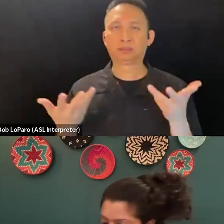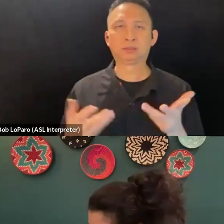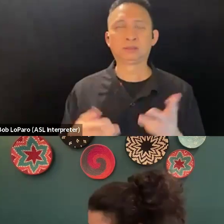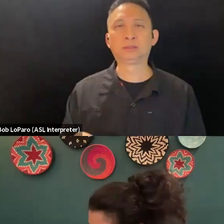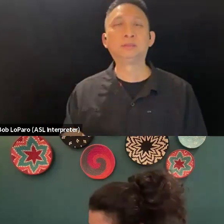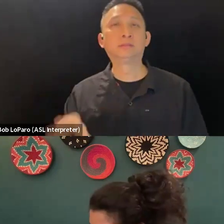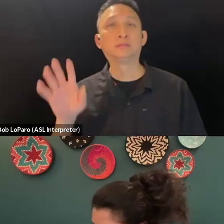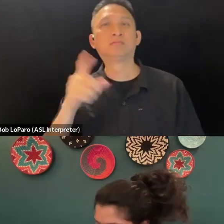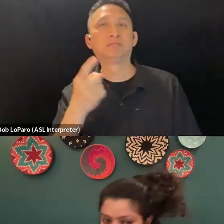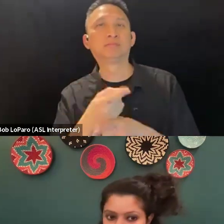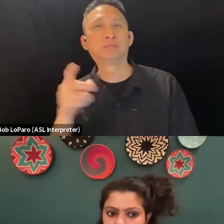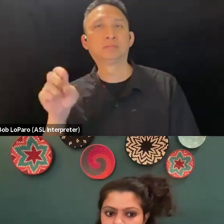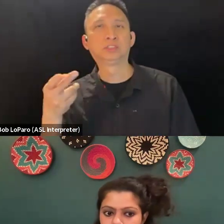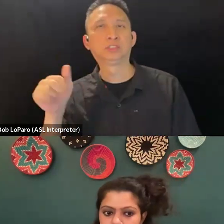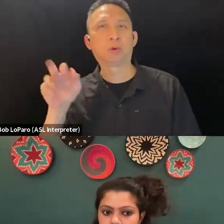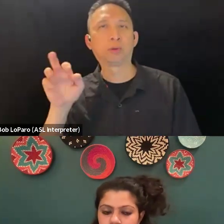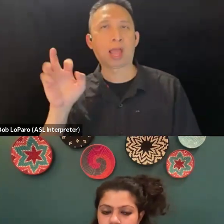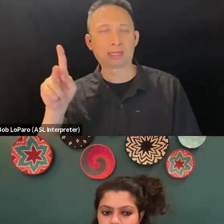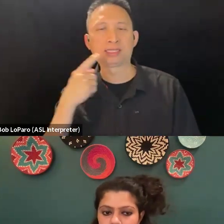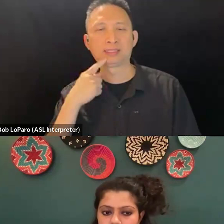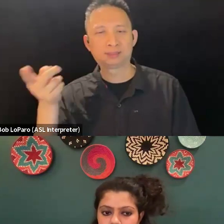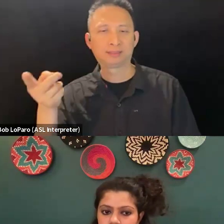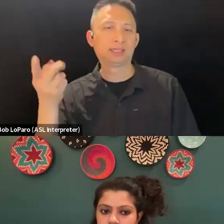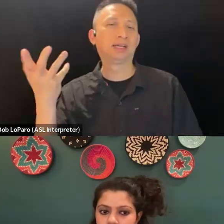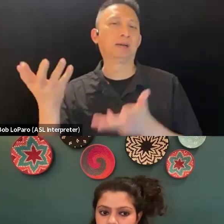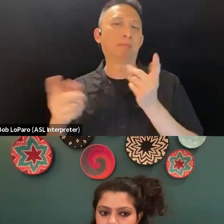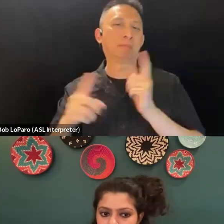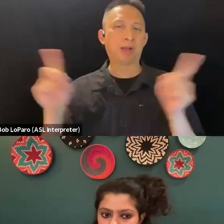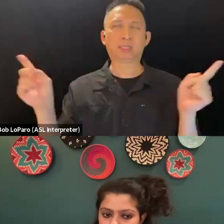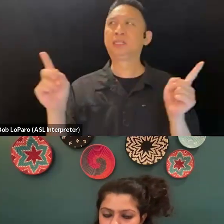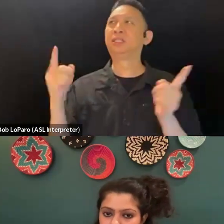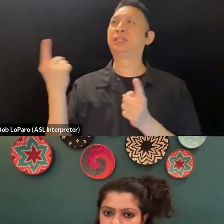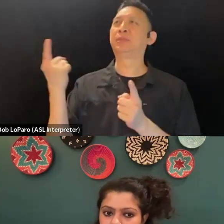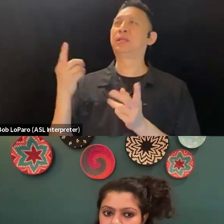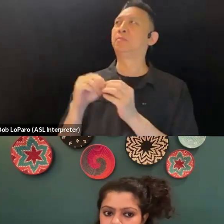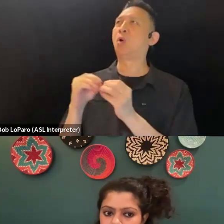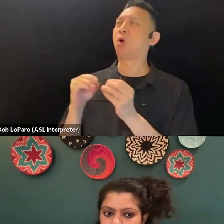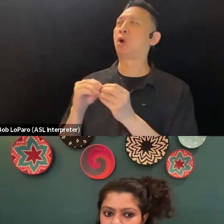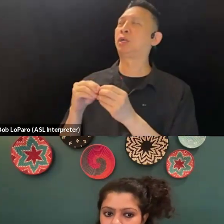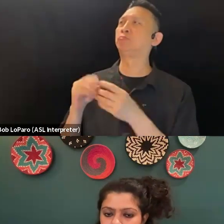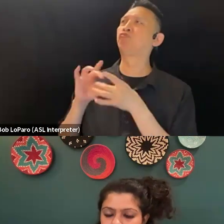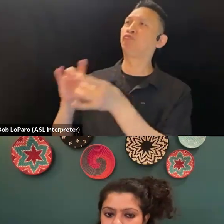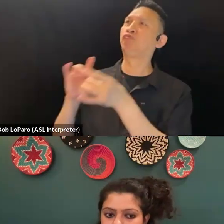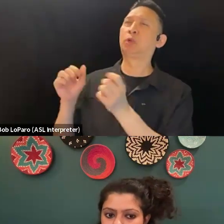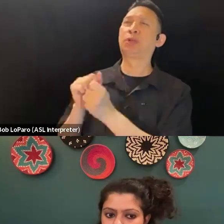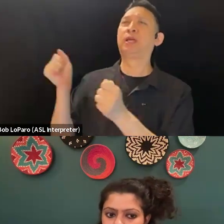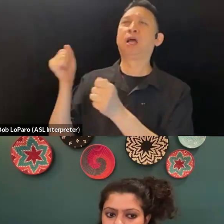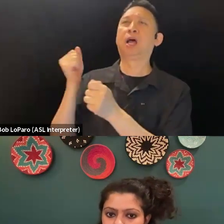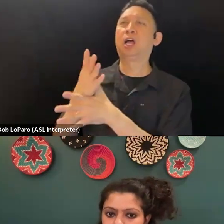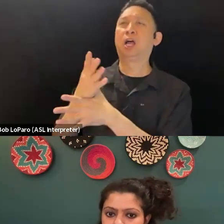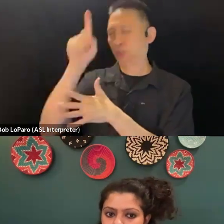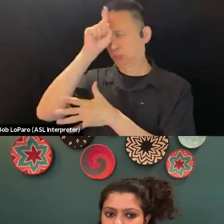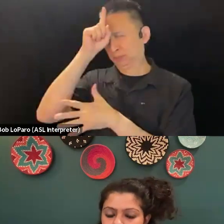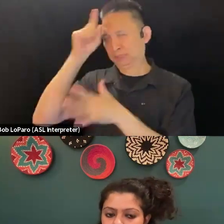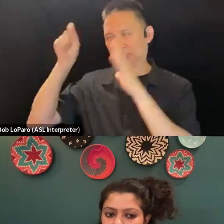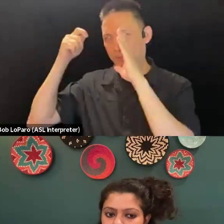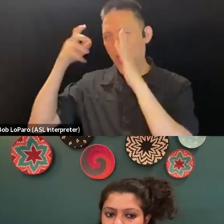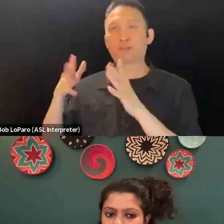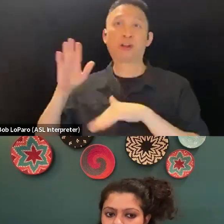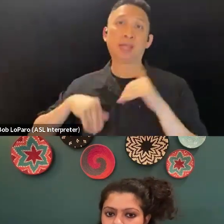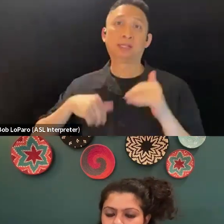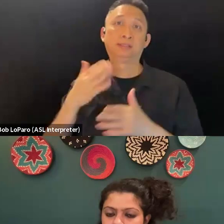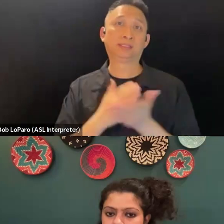I teach. And those are the realities across. But I think in India, especially, we don't have the funds for development. So I think I've started